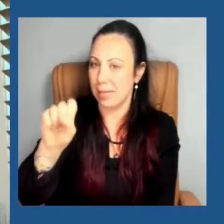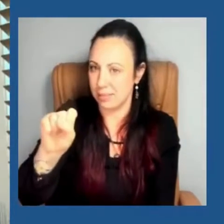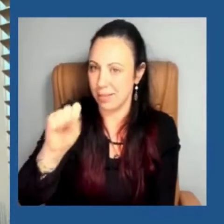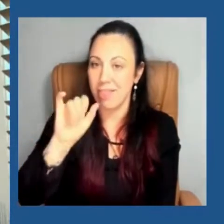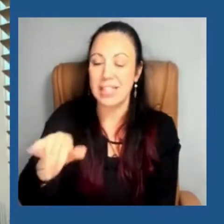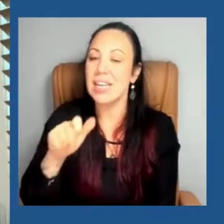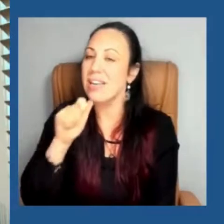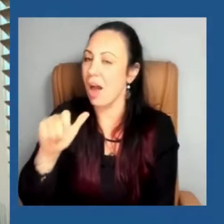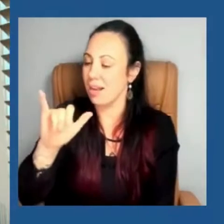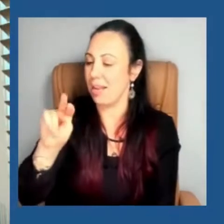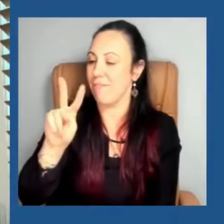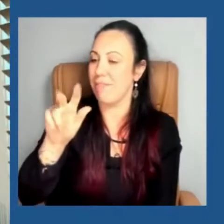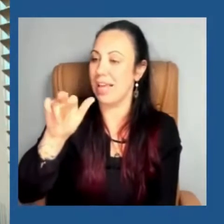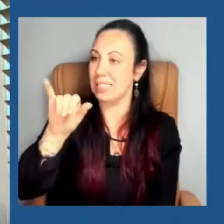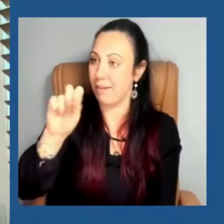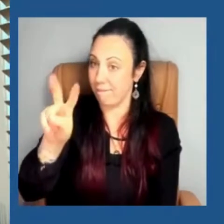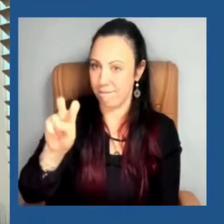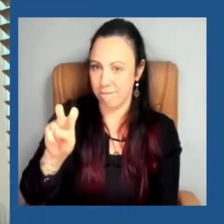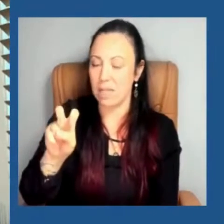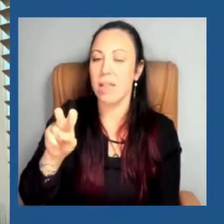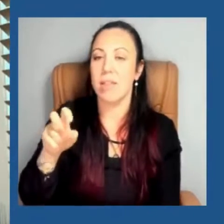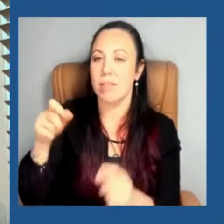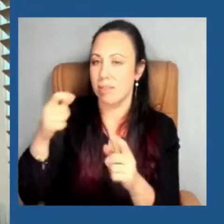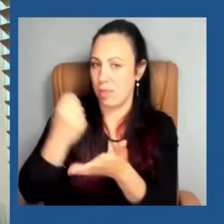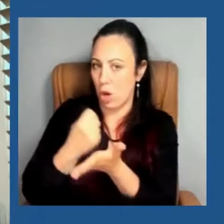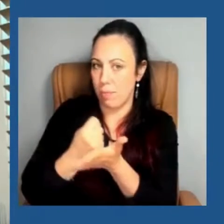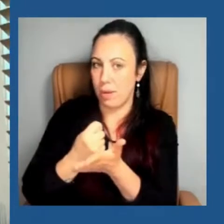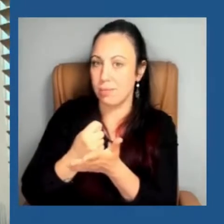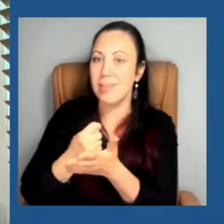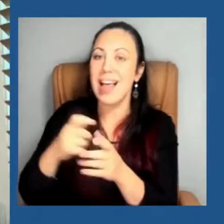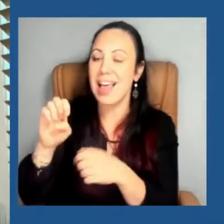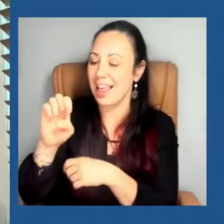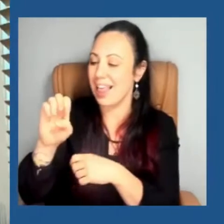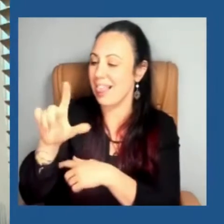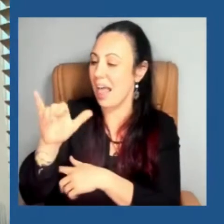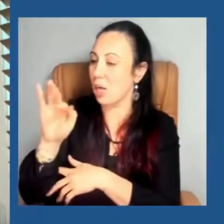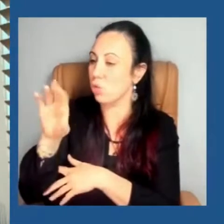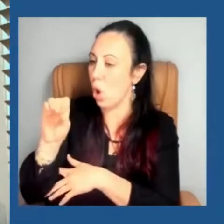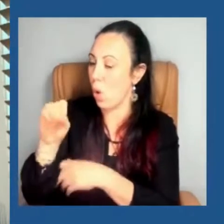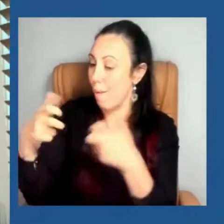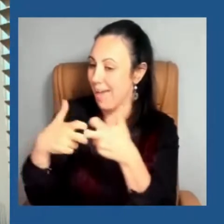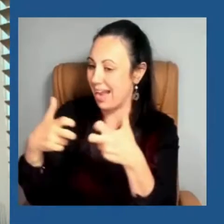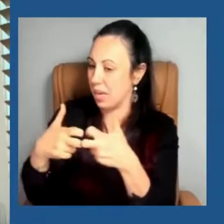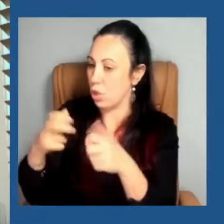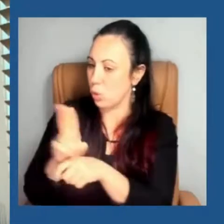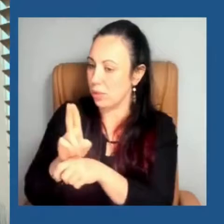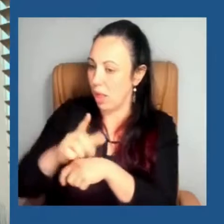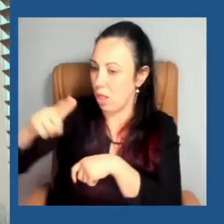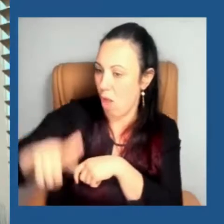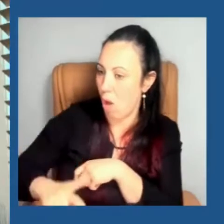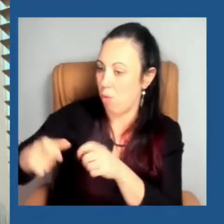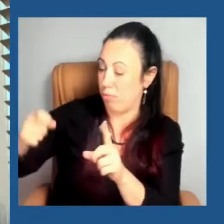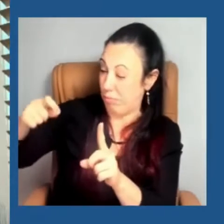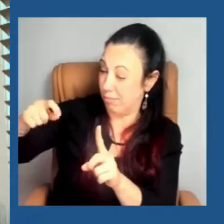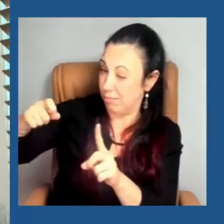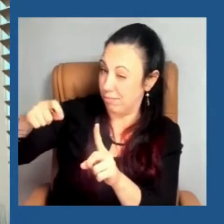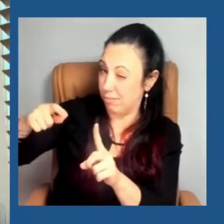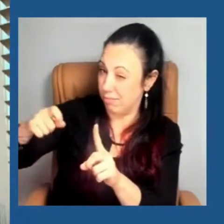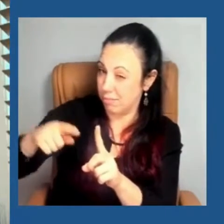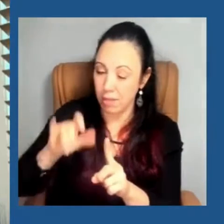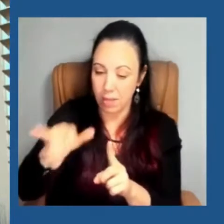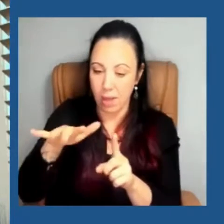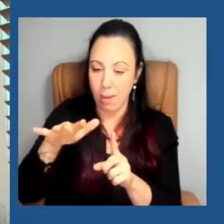therapy that uses an electromagnet to stimulate the brain using repeated low-intensity pulses. The magnetic field